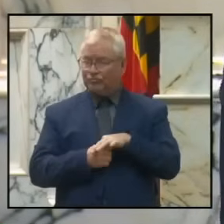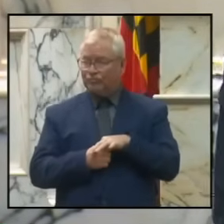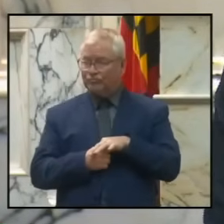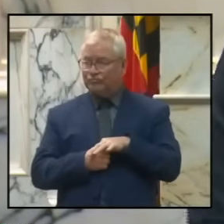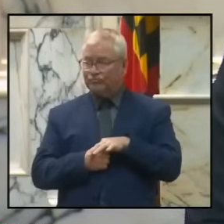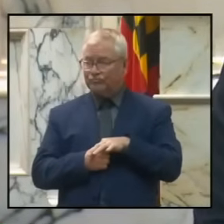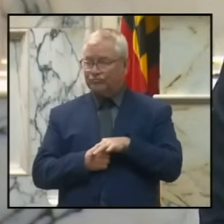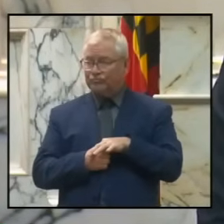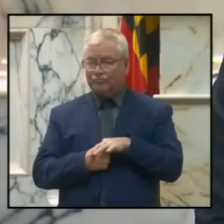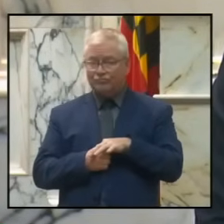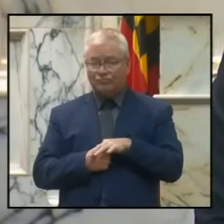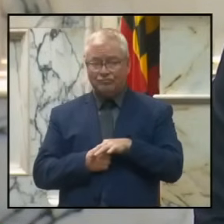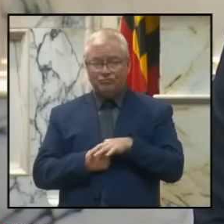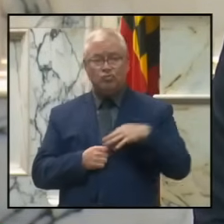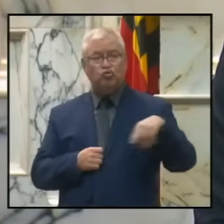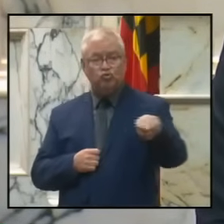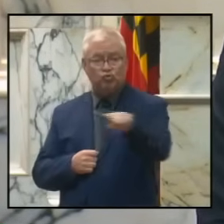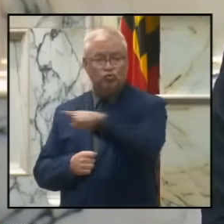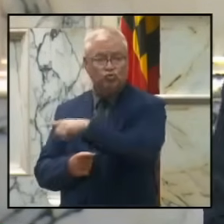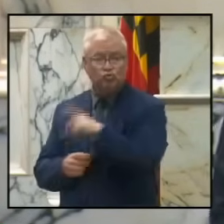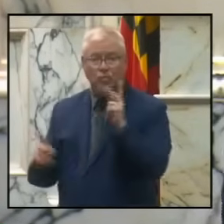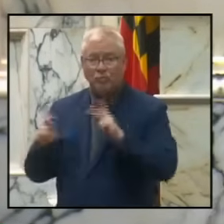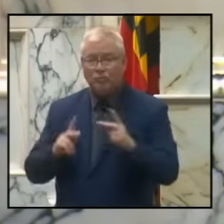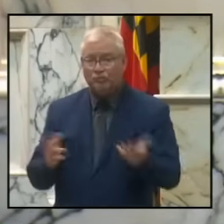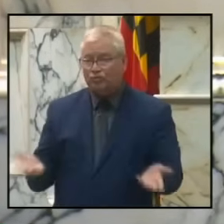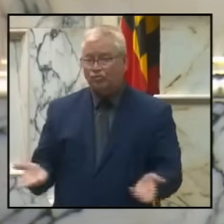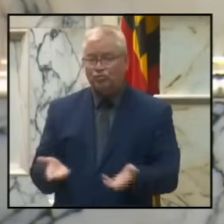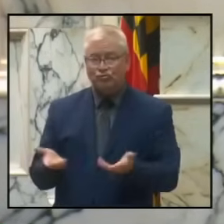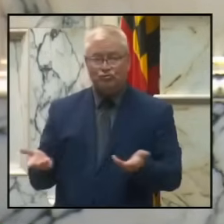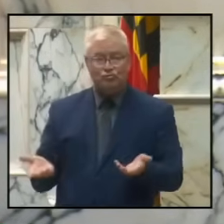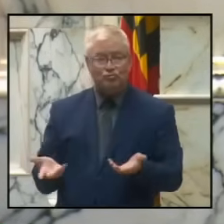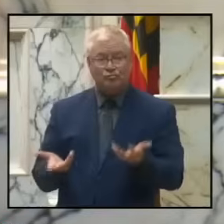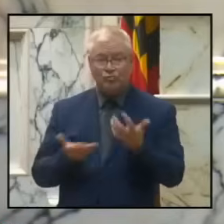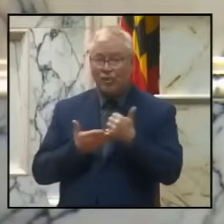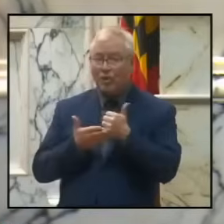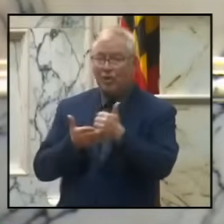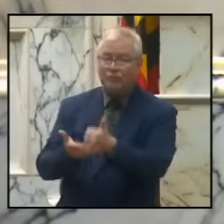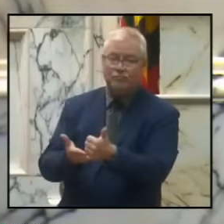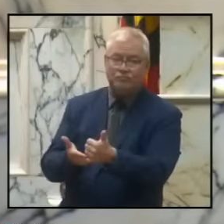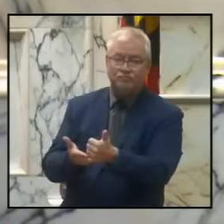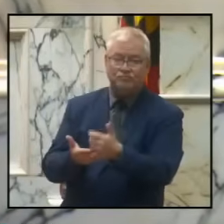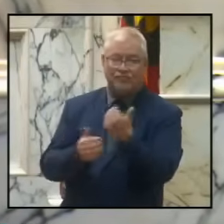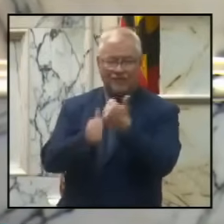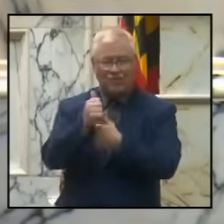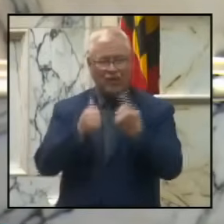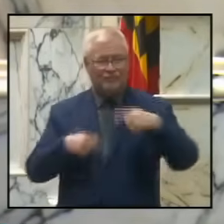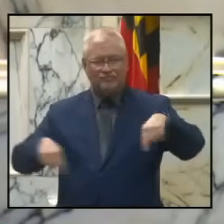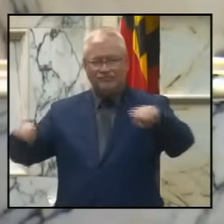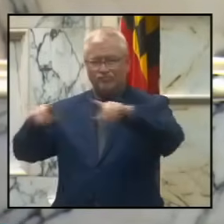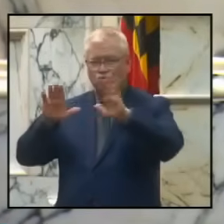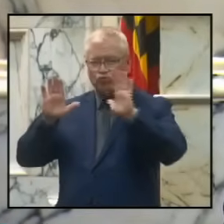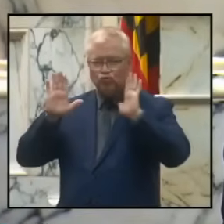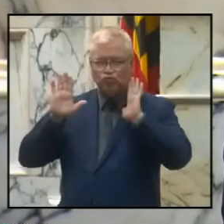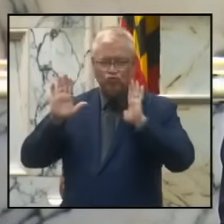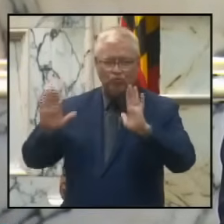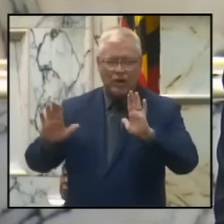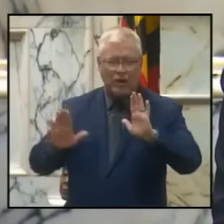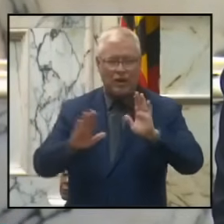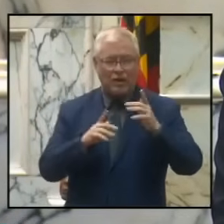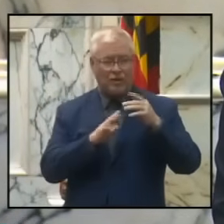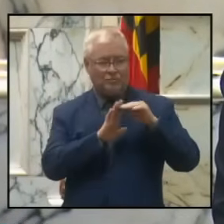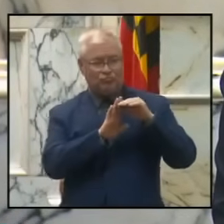You're the ones who held firm during the Great Recession when this state needed your leadership.